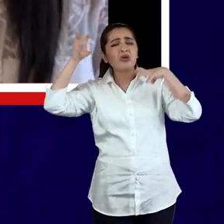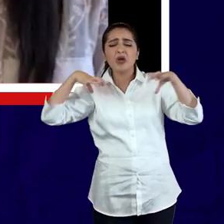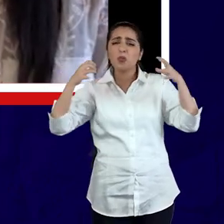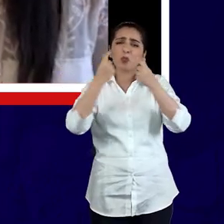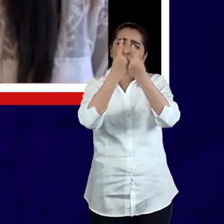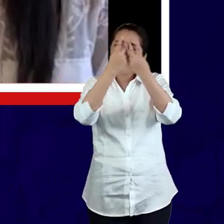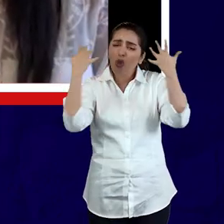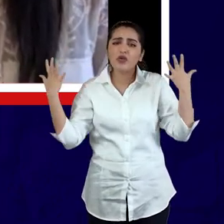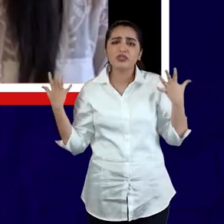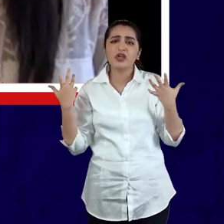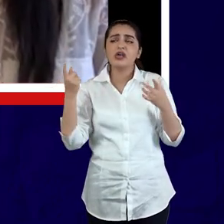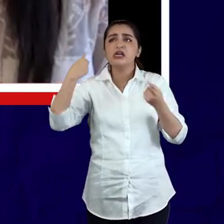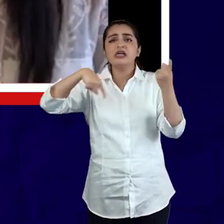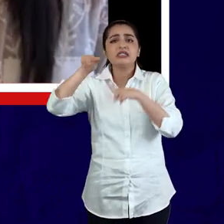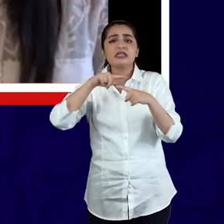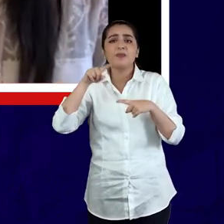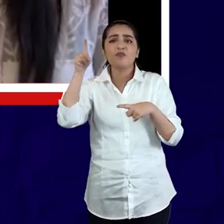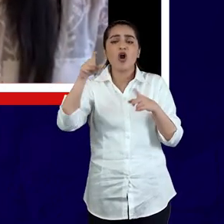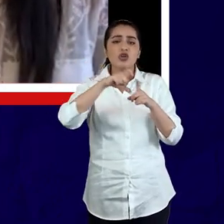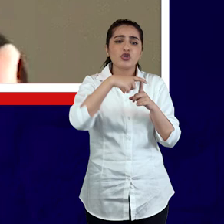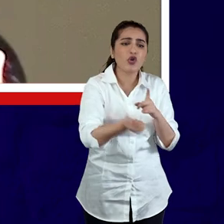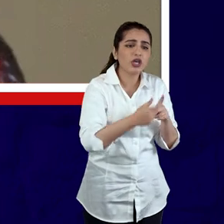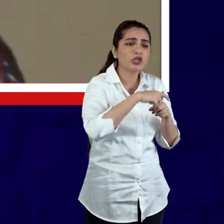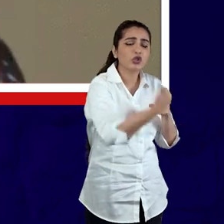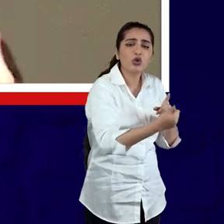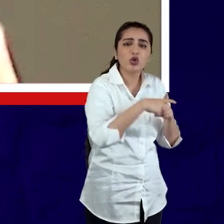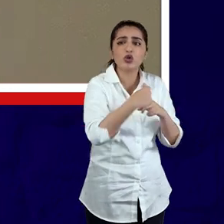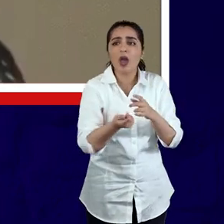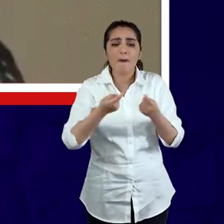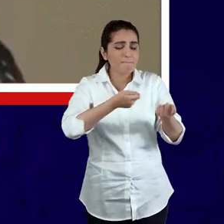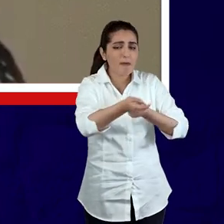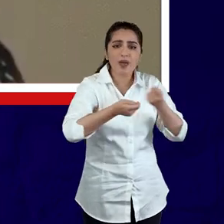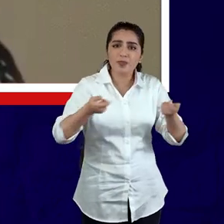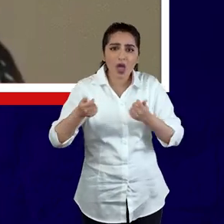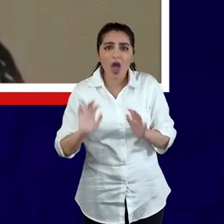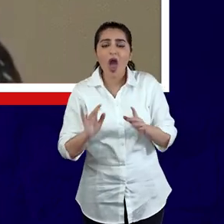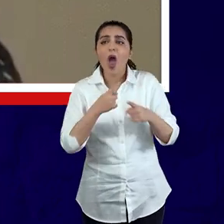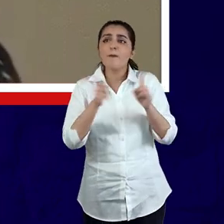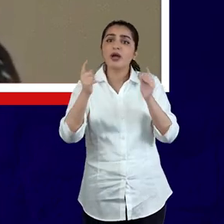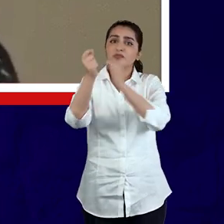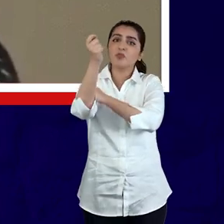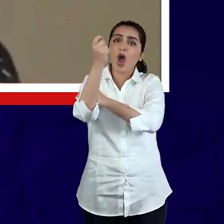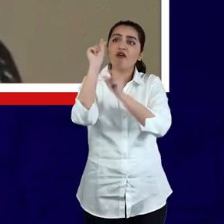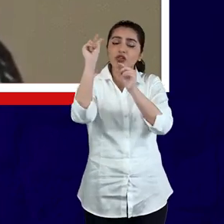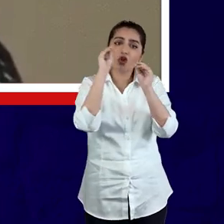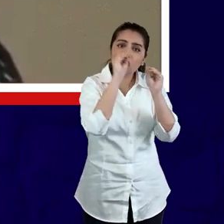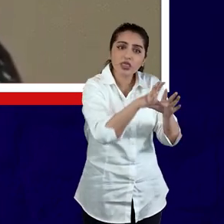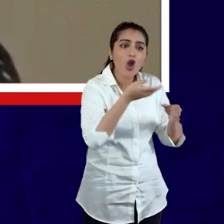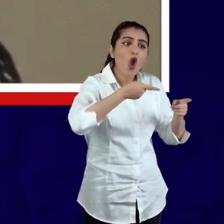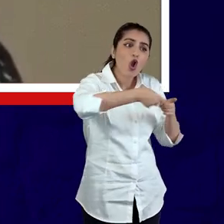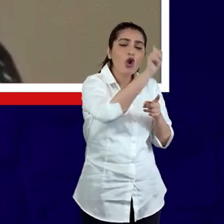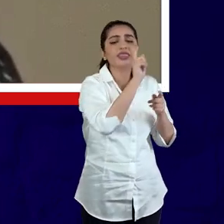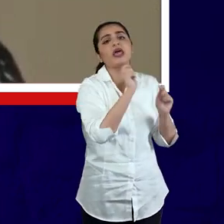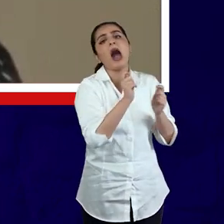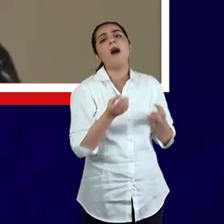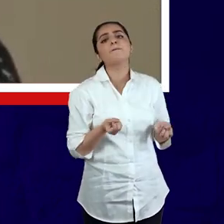charity model. We don't want anybody just giving out charity to people. I want them to all become really empowered in the sense that they should feel they can do